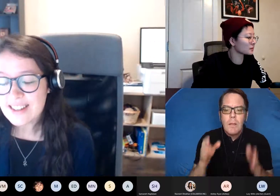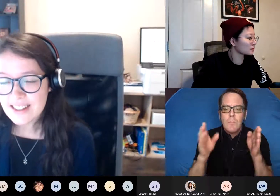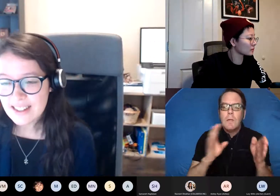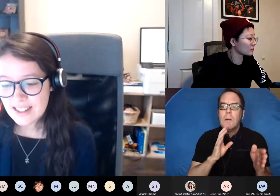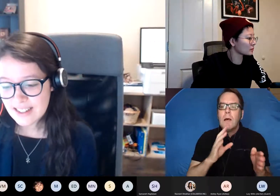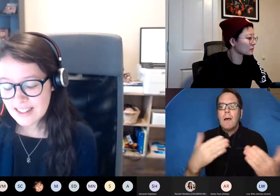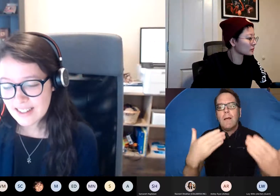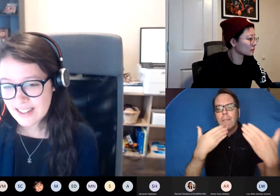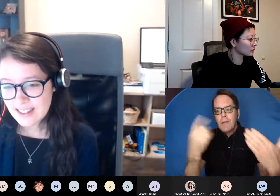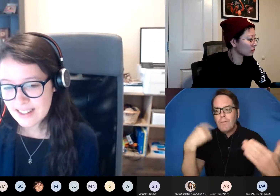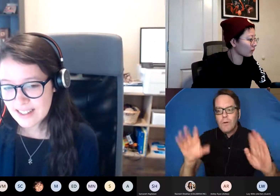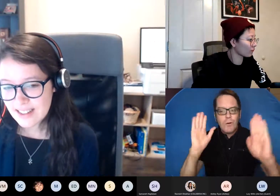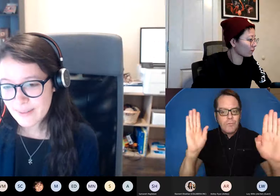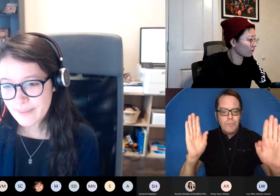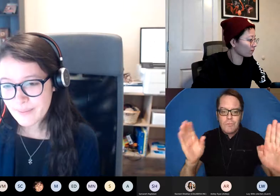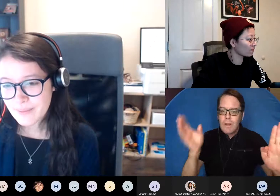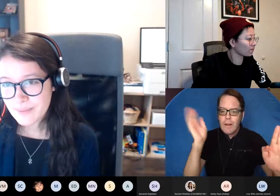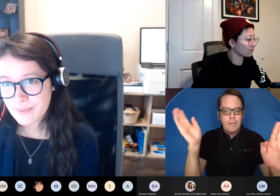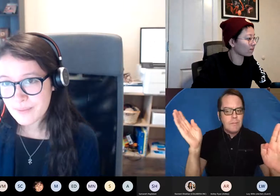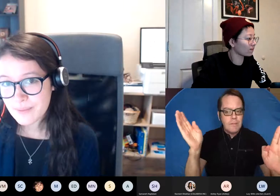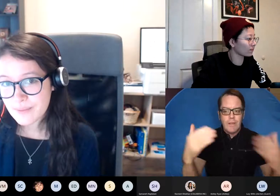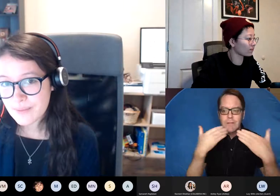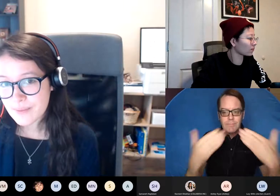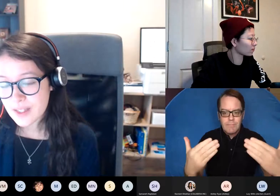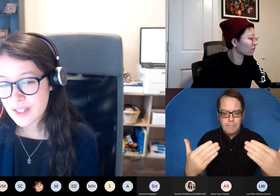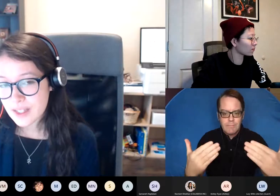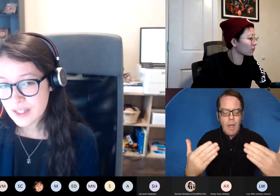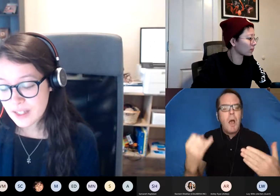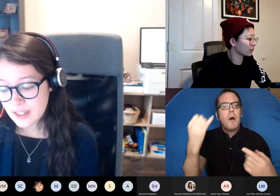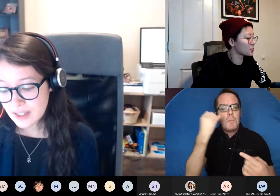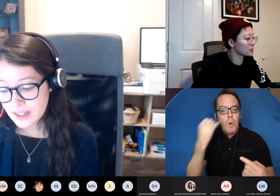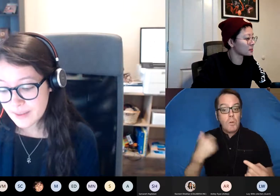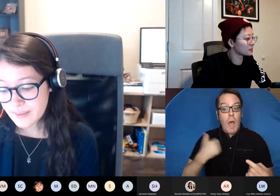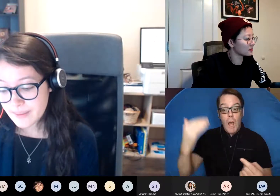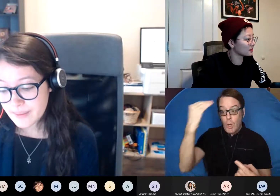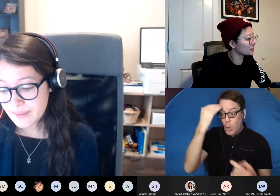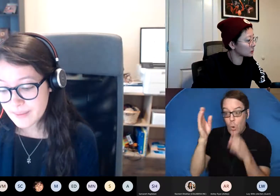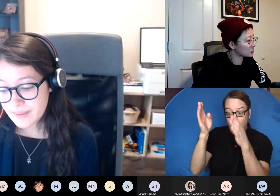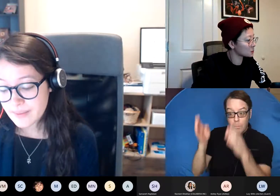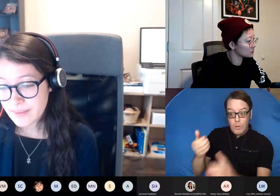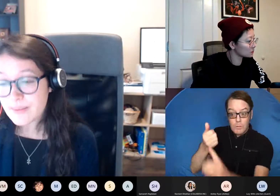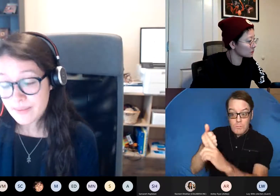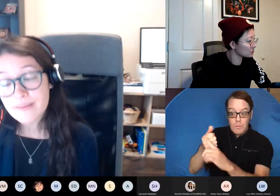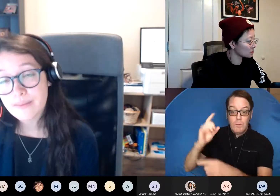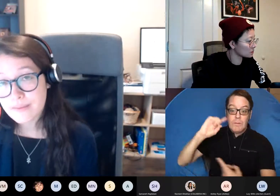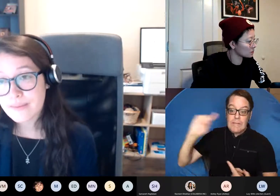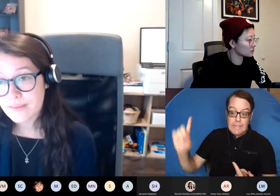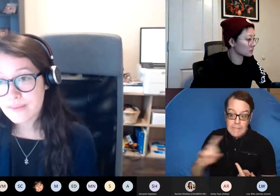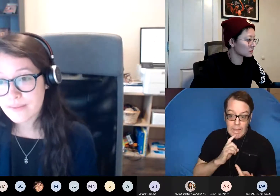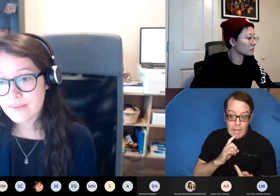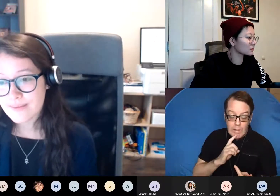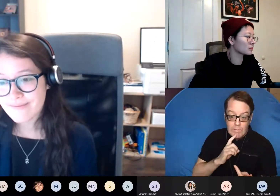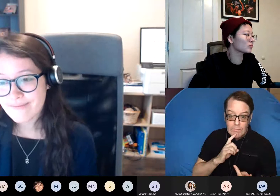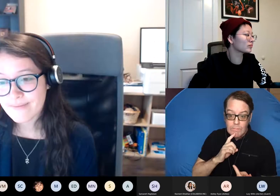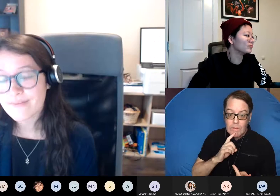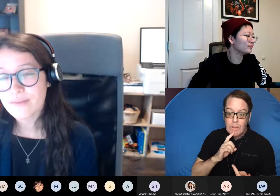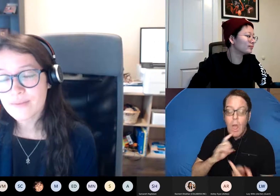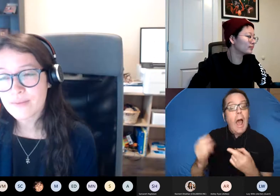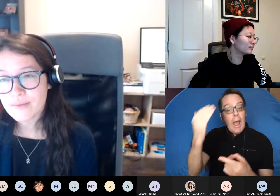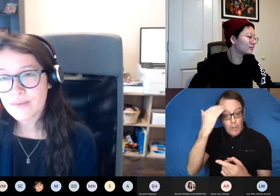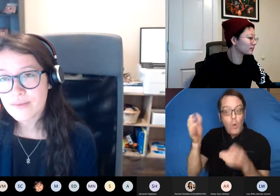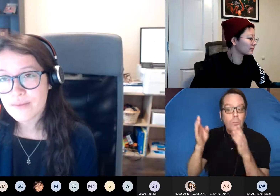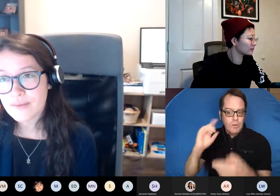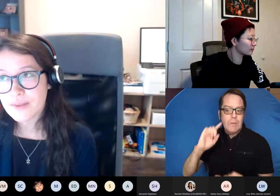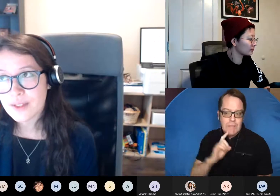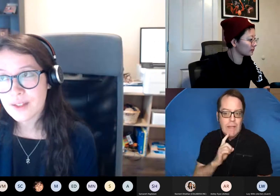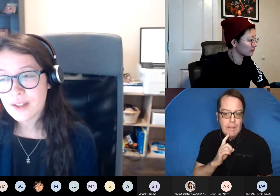great session. I was just wondering if I know someone that is, he is deaf and he is in high school right now and he's